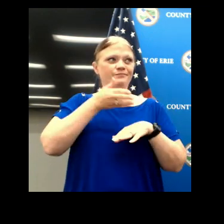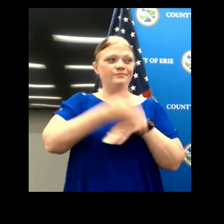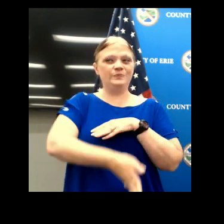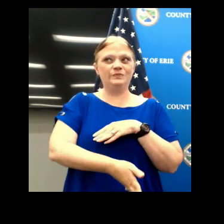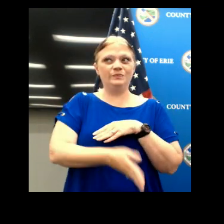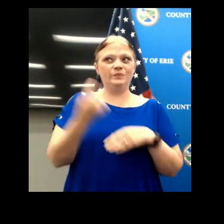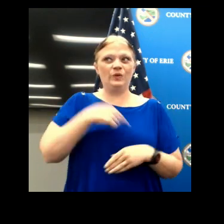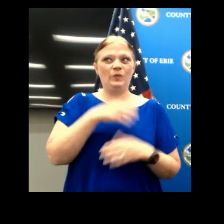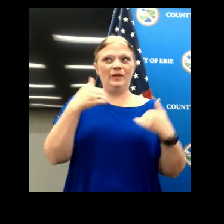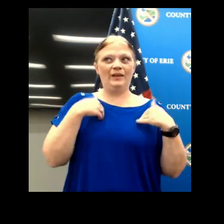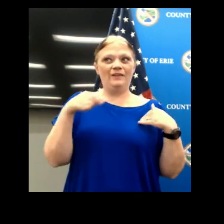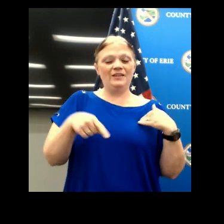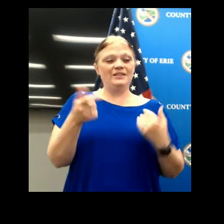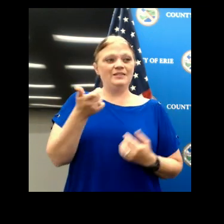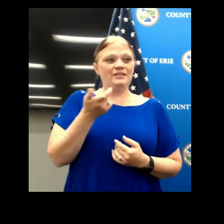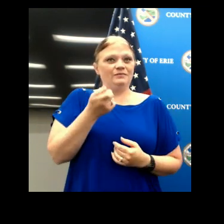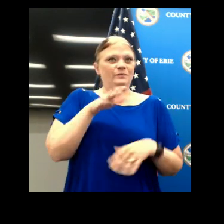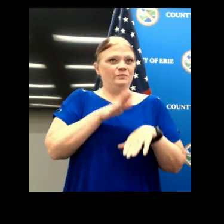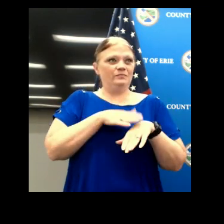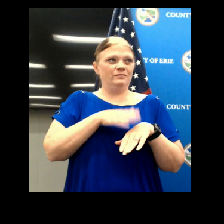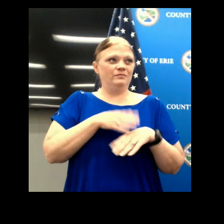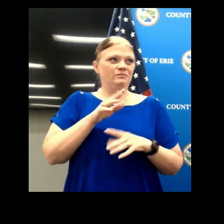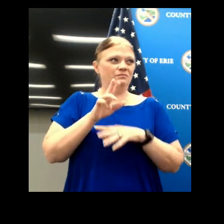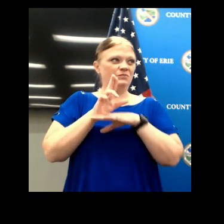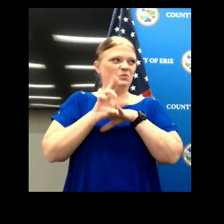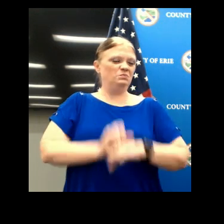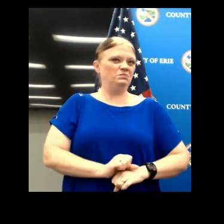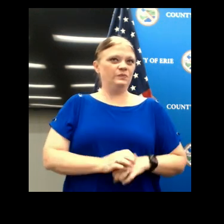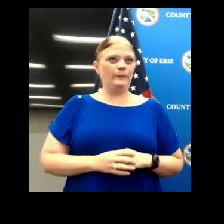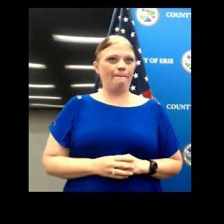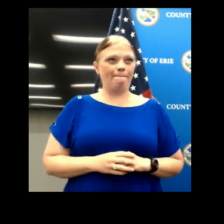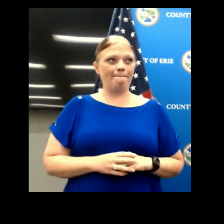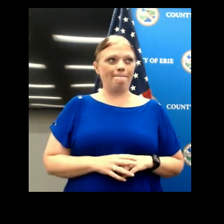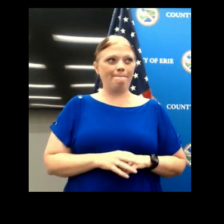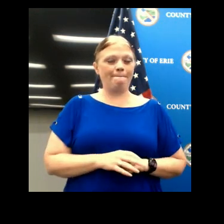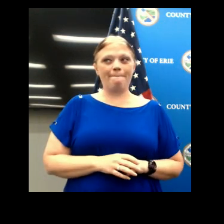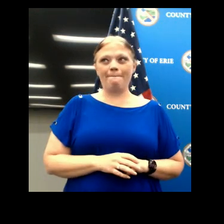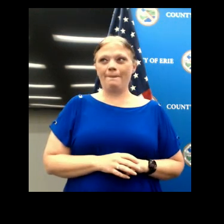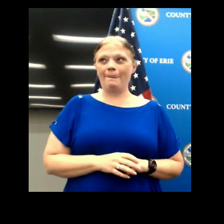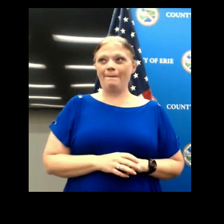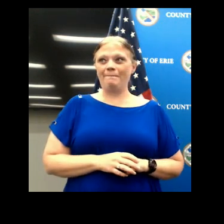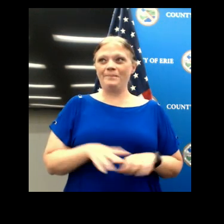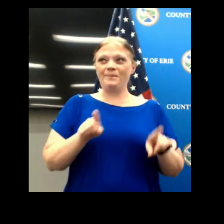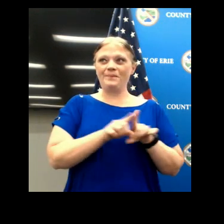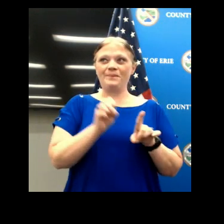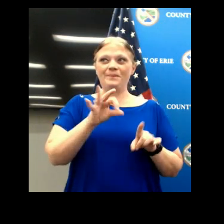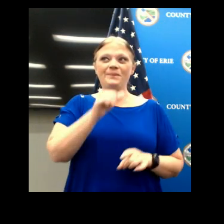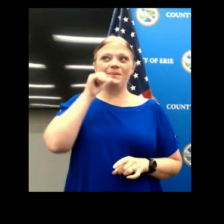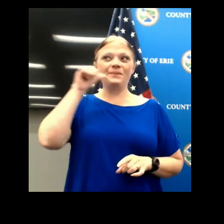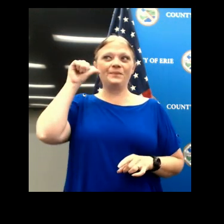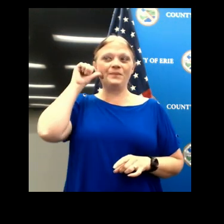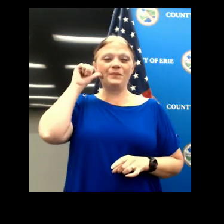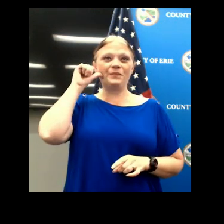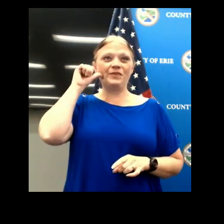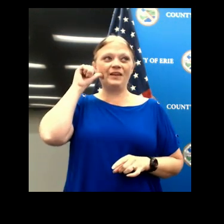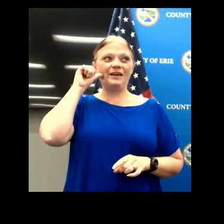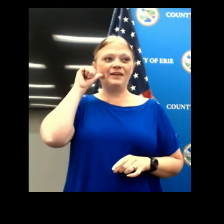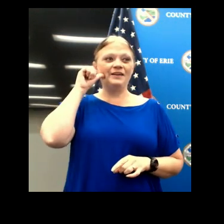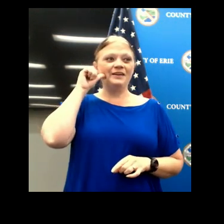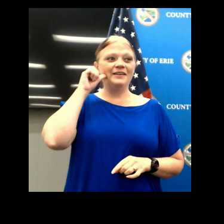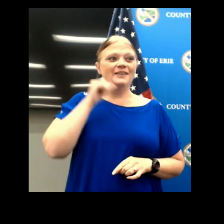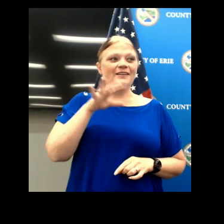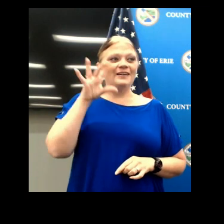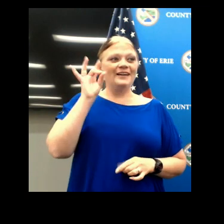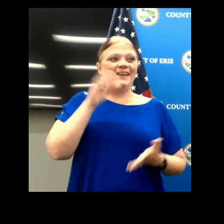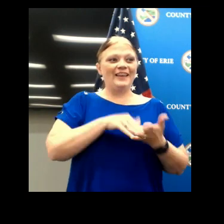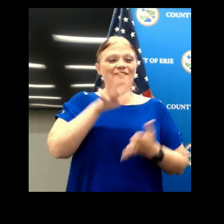we do have this little proviso. I think you're used to that by now. As of yesterday, there are